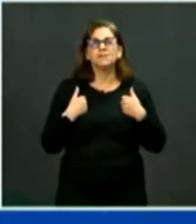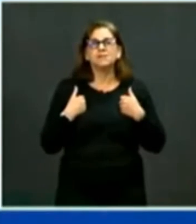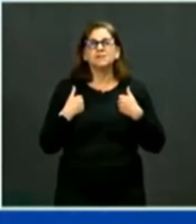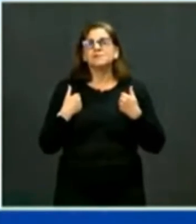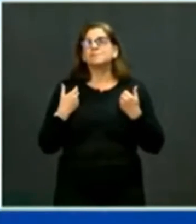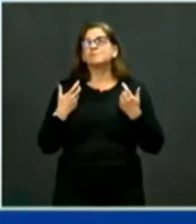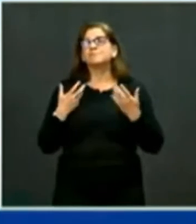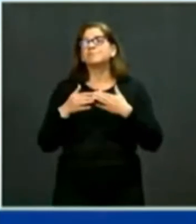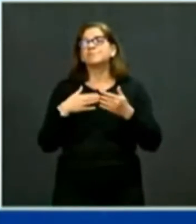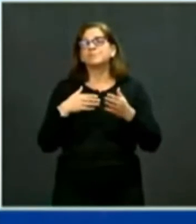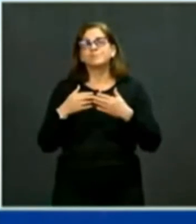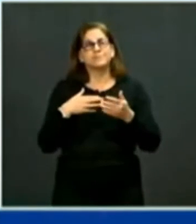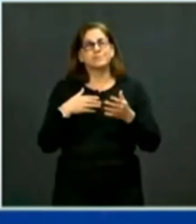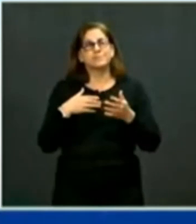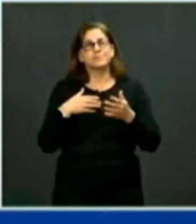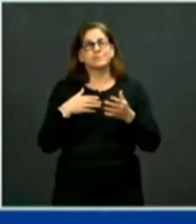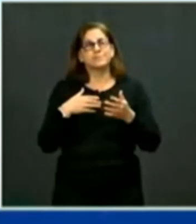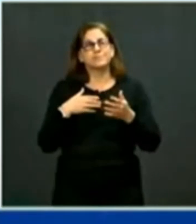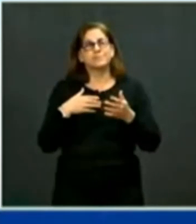get these passed.